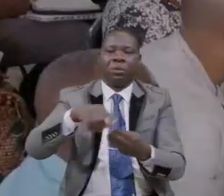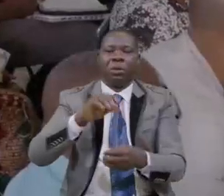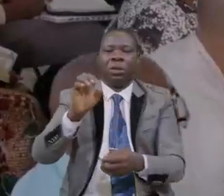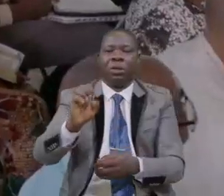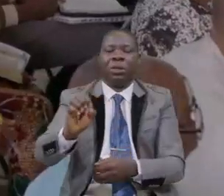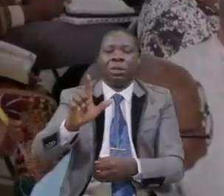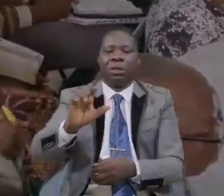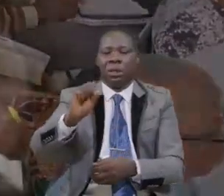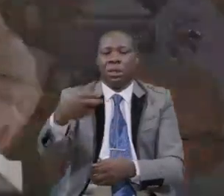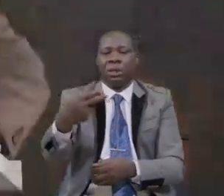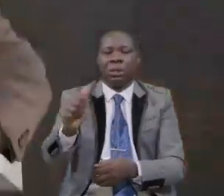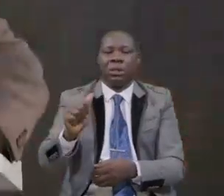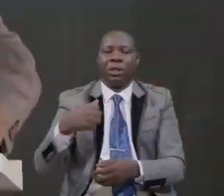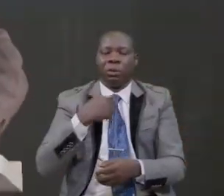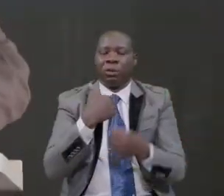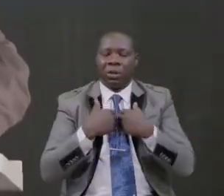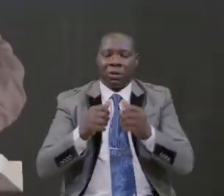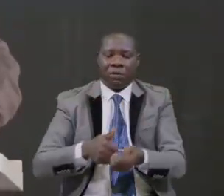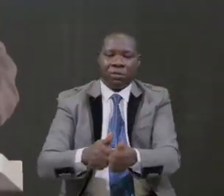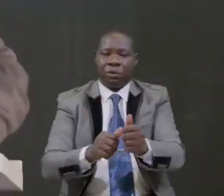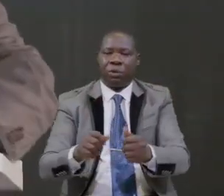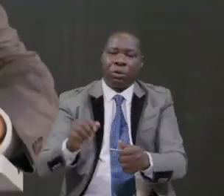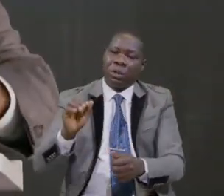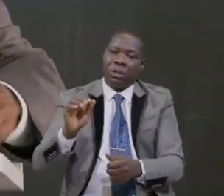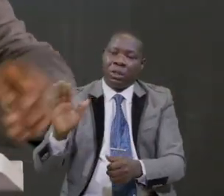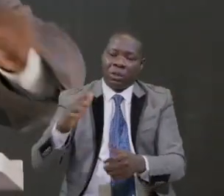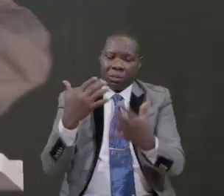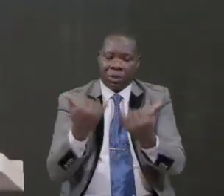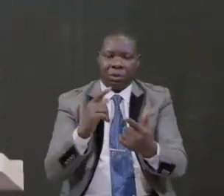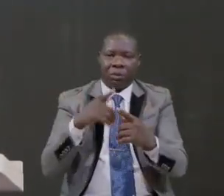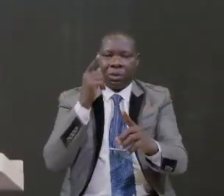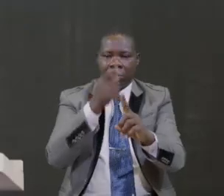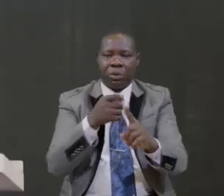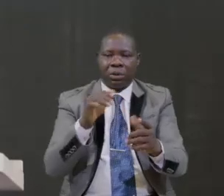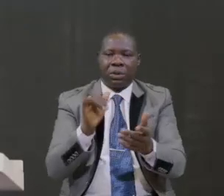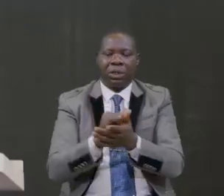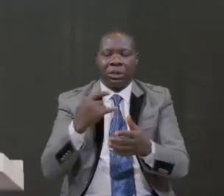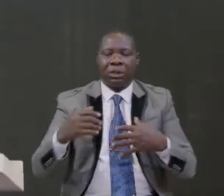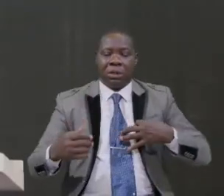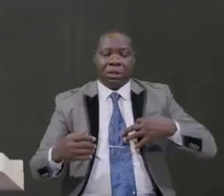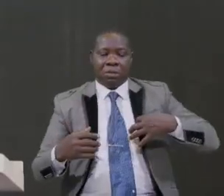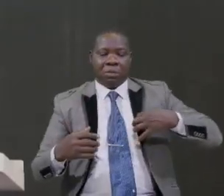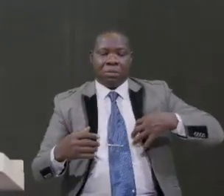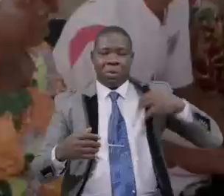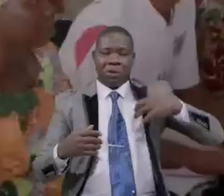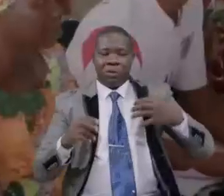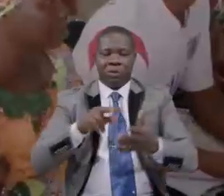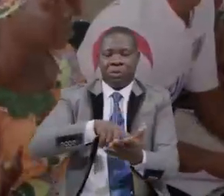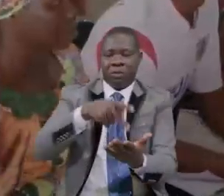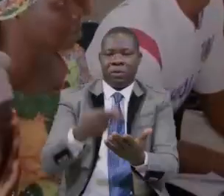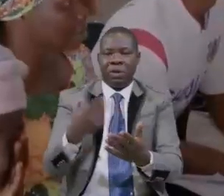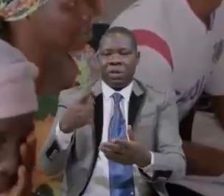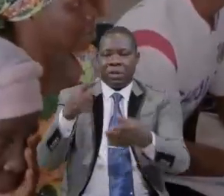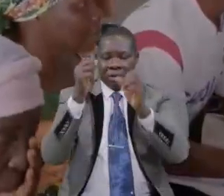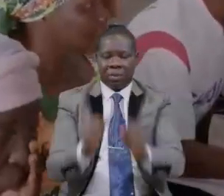followed him now to the point where the mantle fell. The power fell.